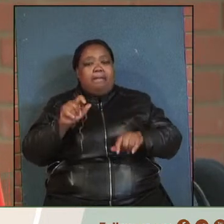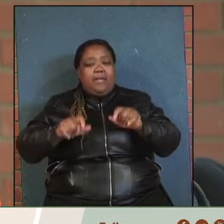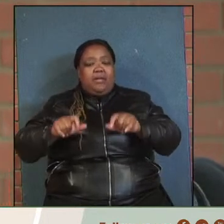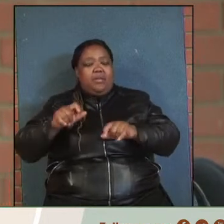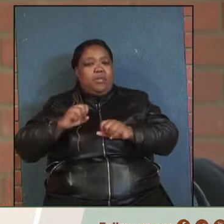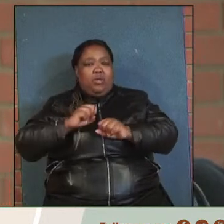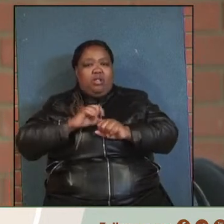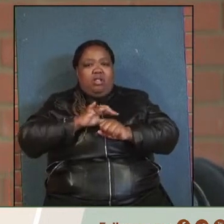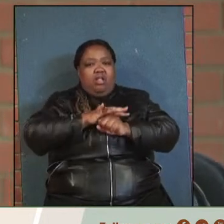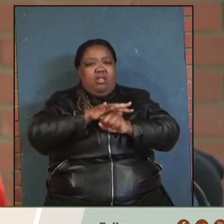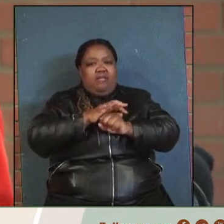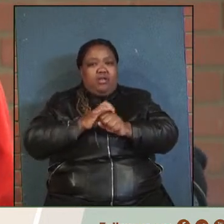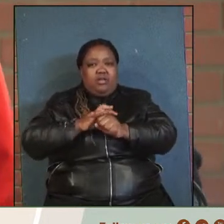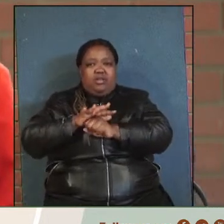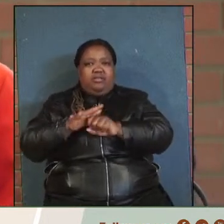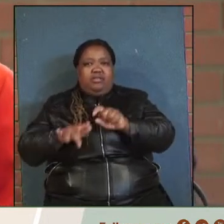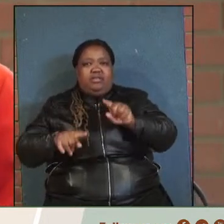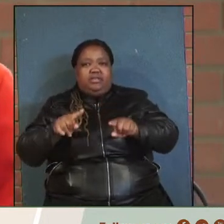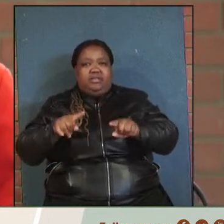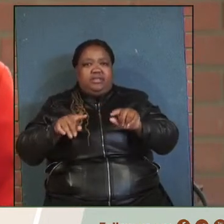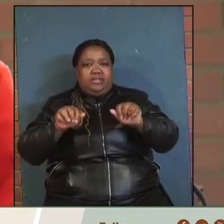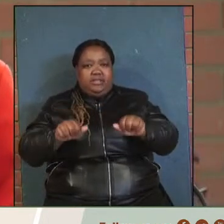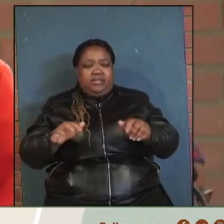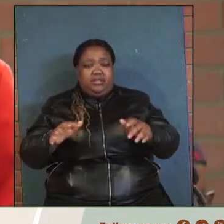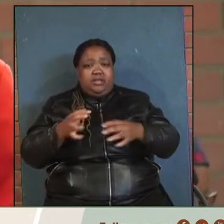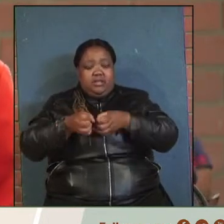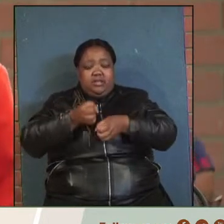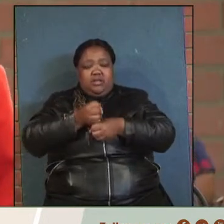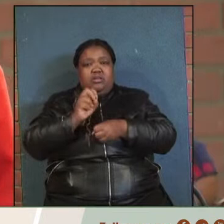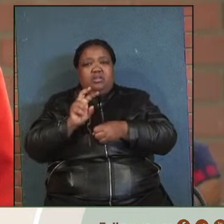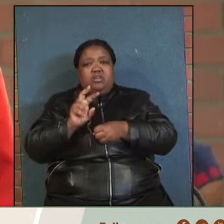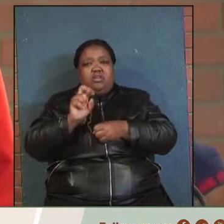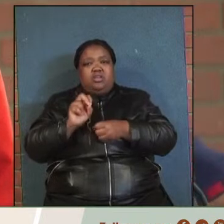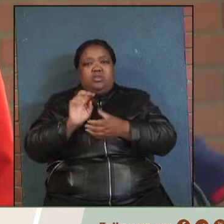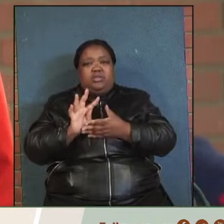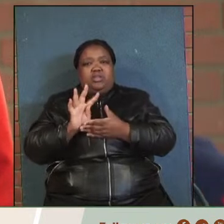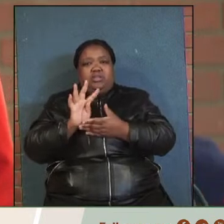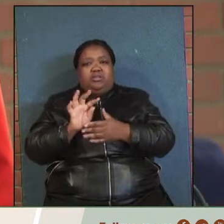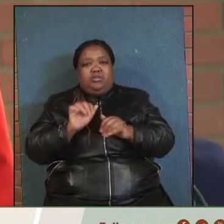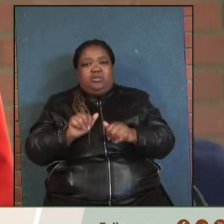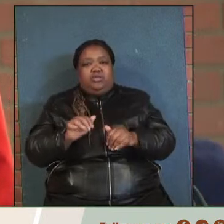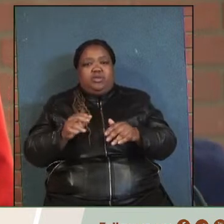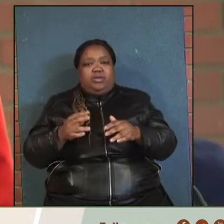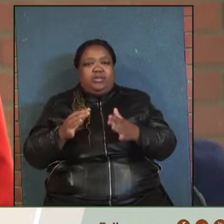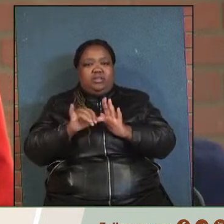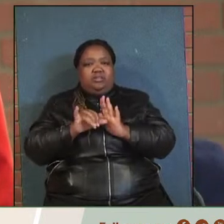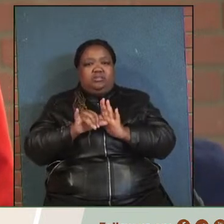all across the country. During 2014, the New York SCR hotline received